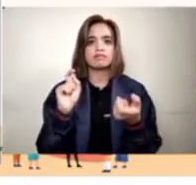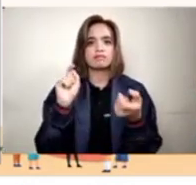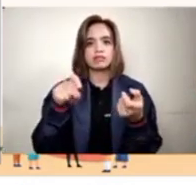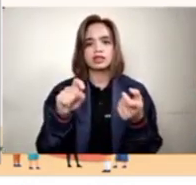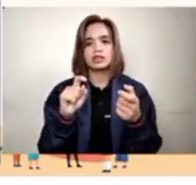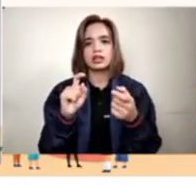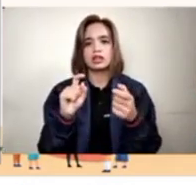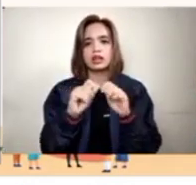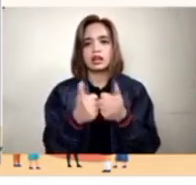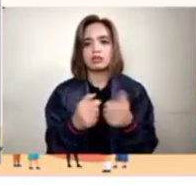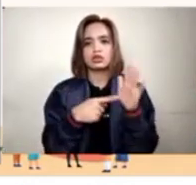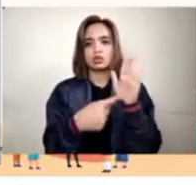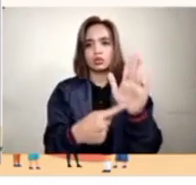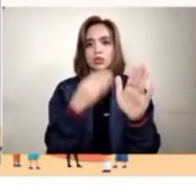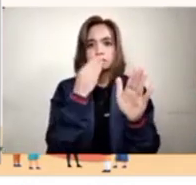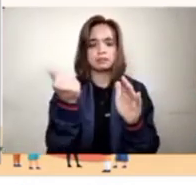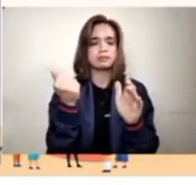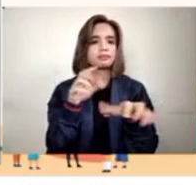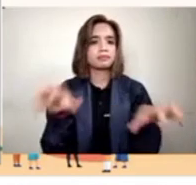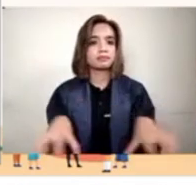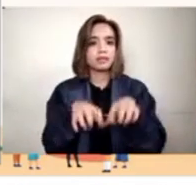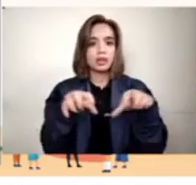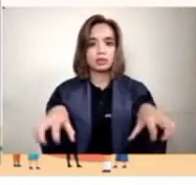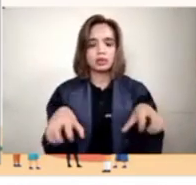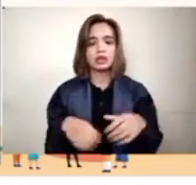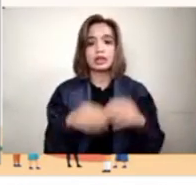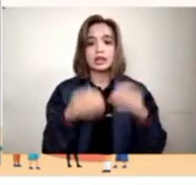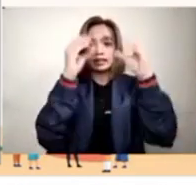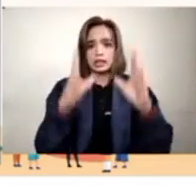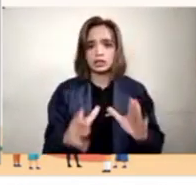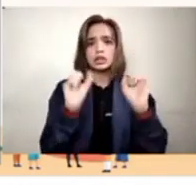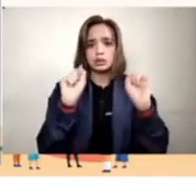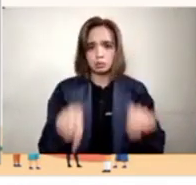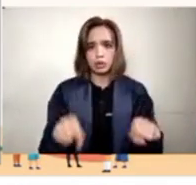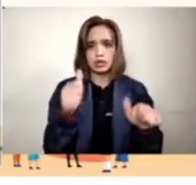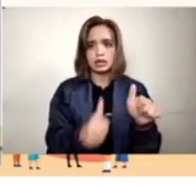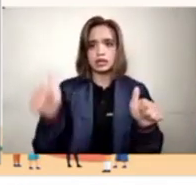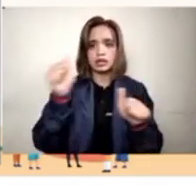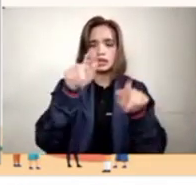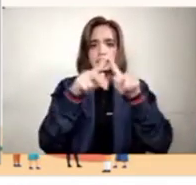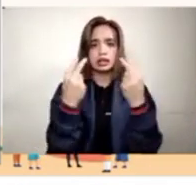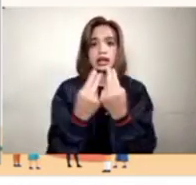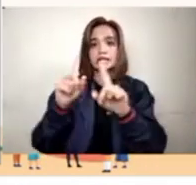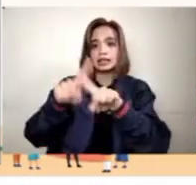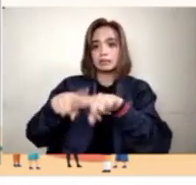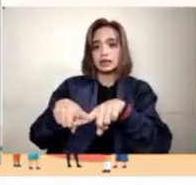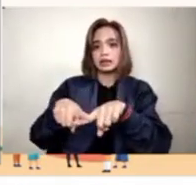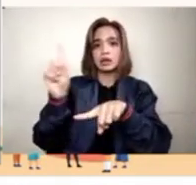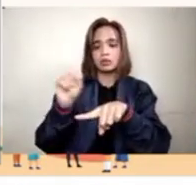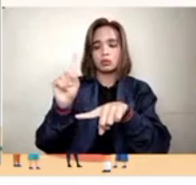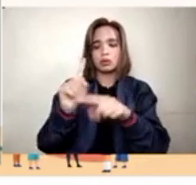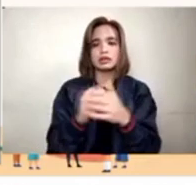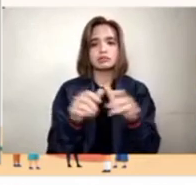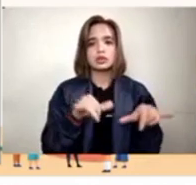at their last performance. And teachers can also get promoted at their own pace based on their achievement